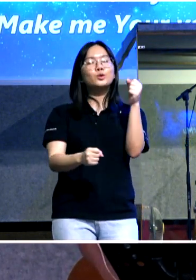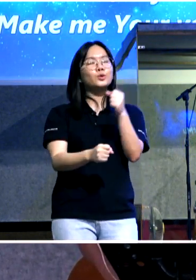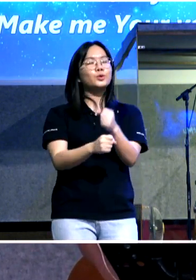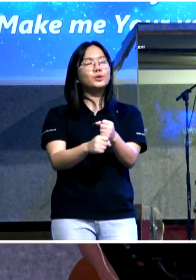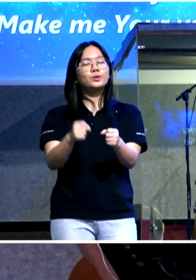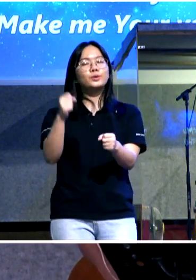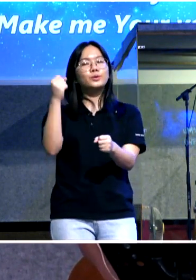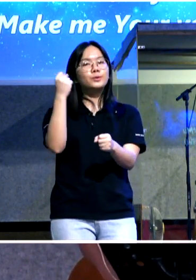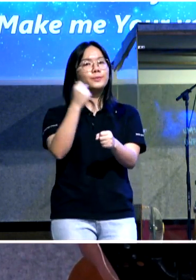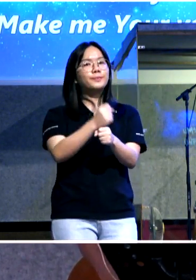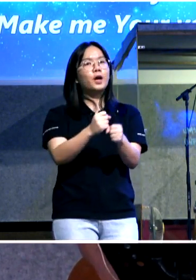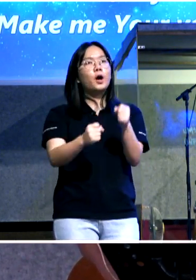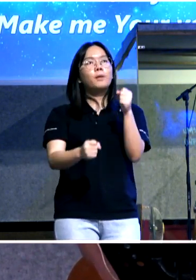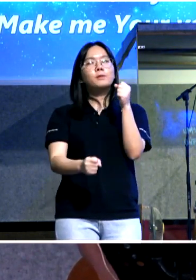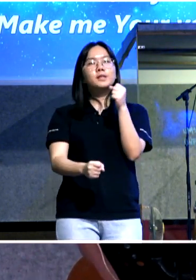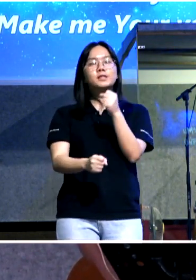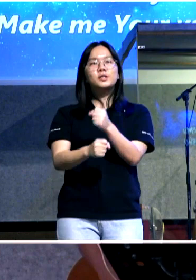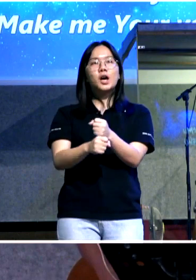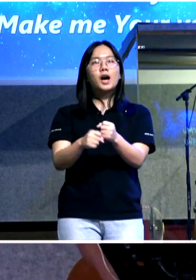jadikanku